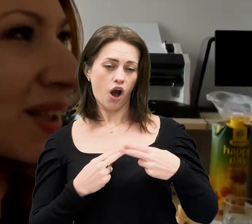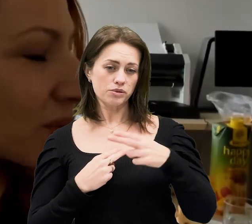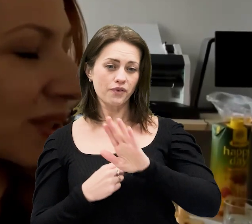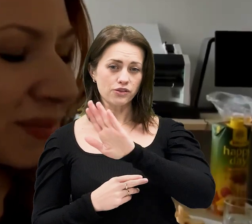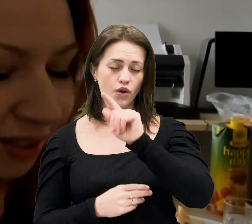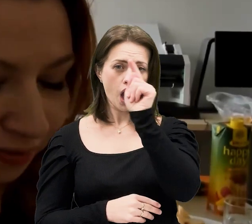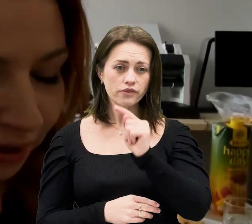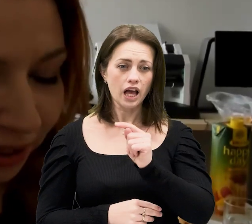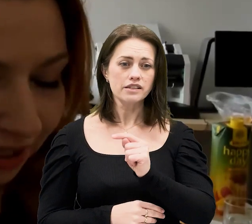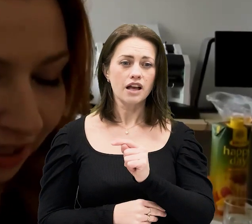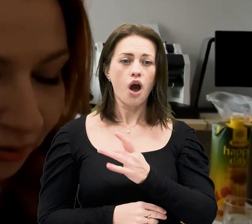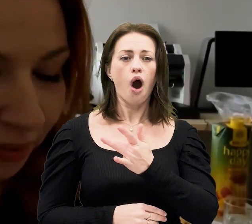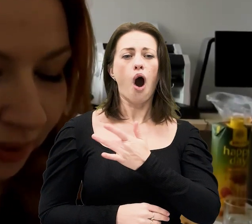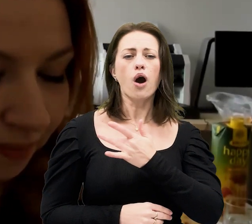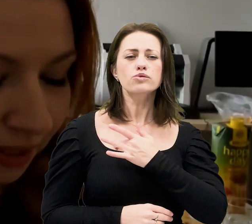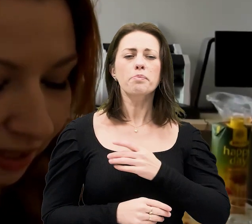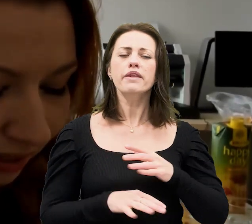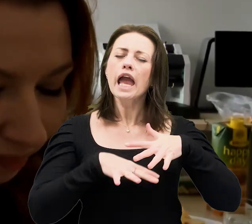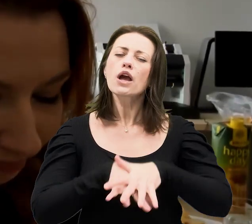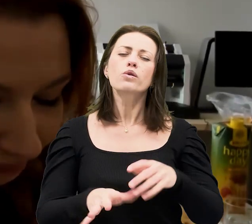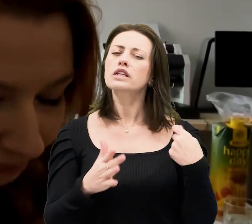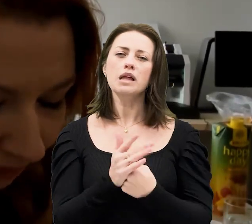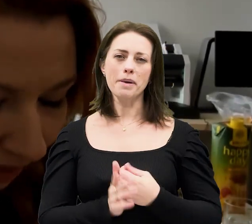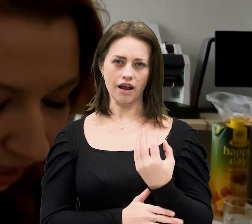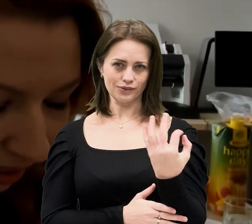what inclusion means for me personally,